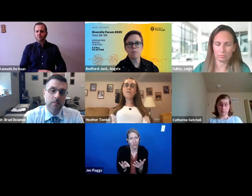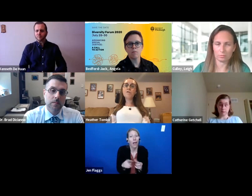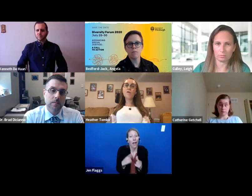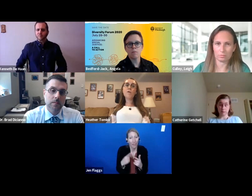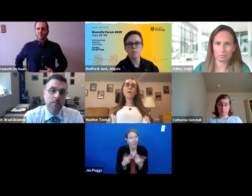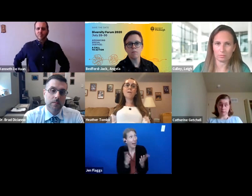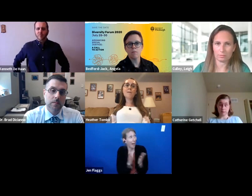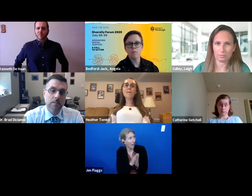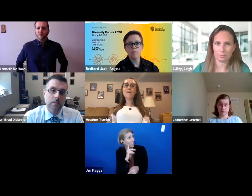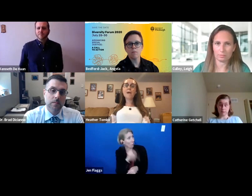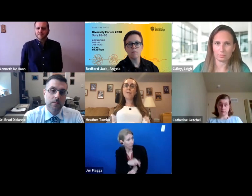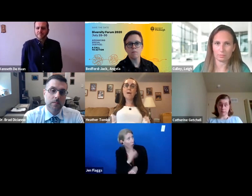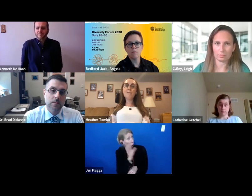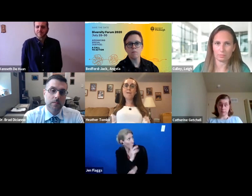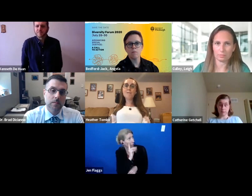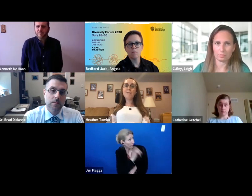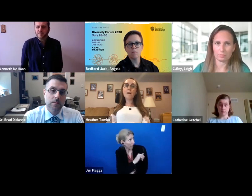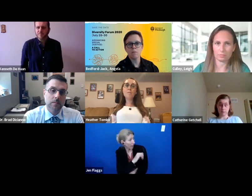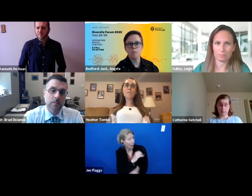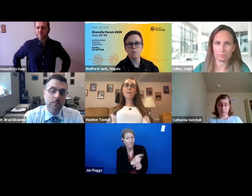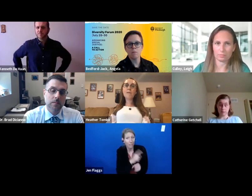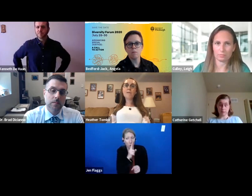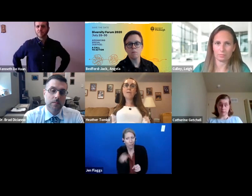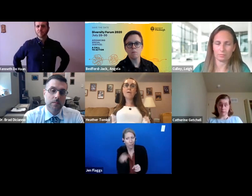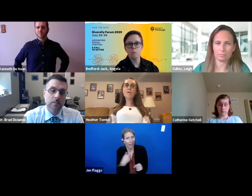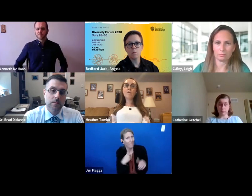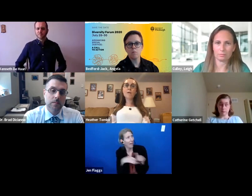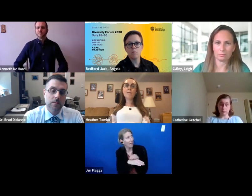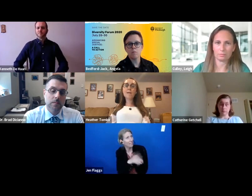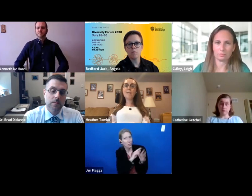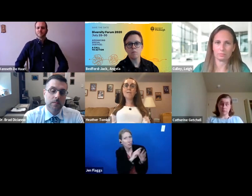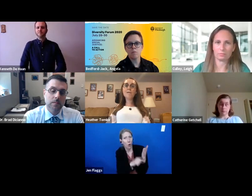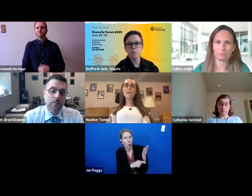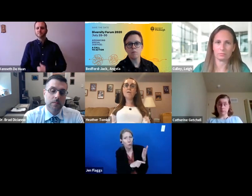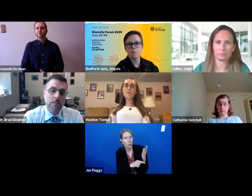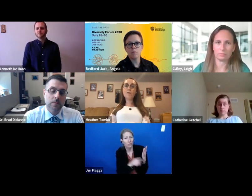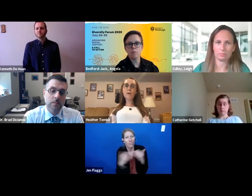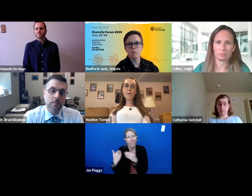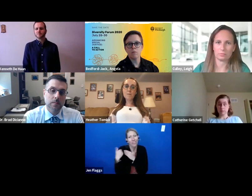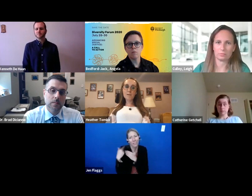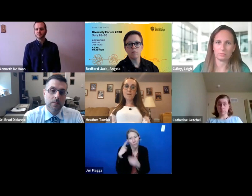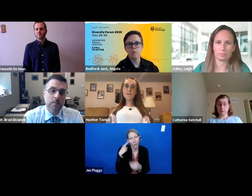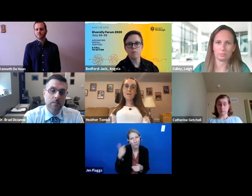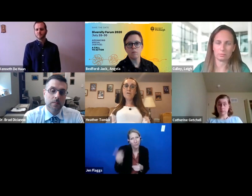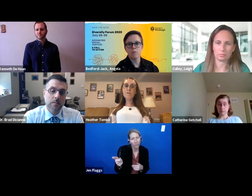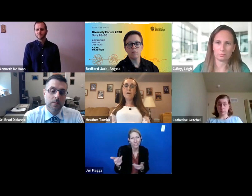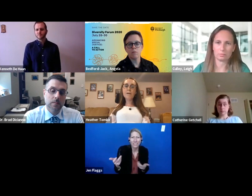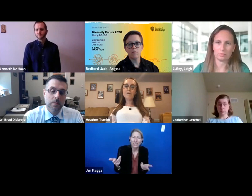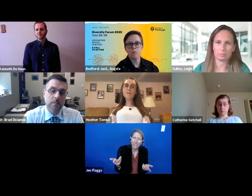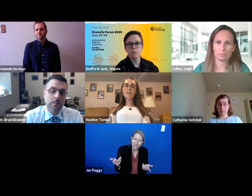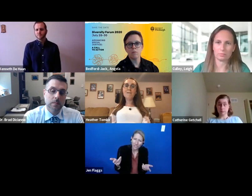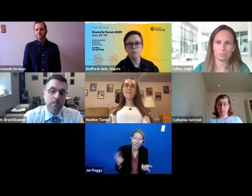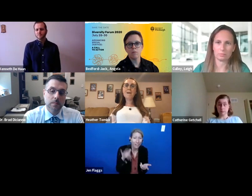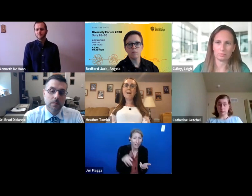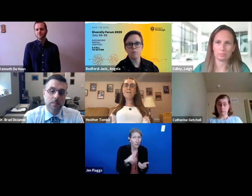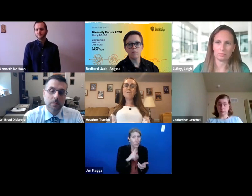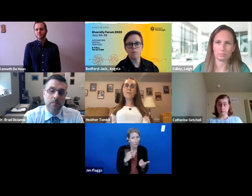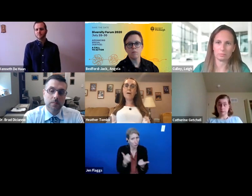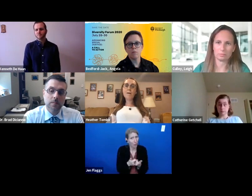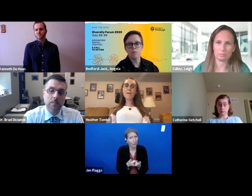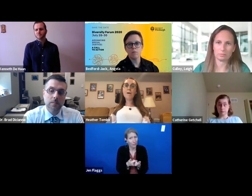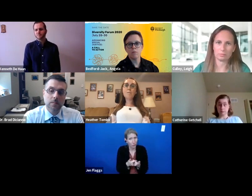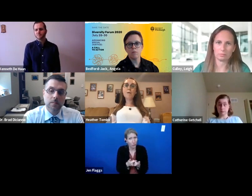and making sure that they have access to them. That is incredibly challenging